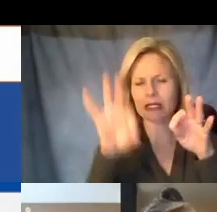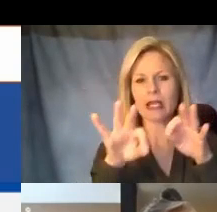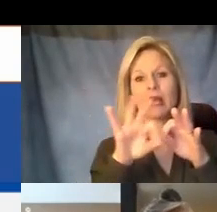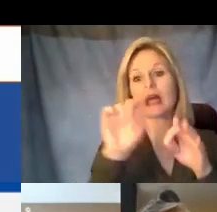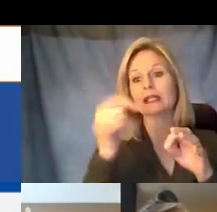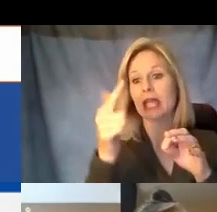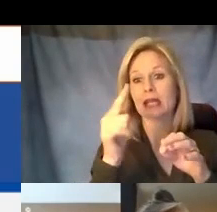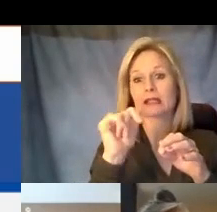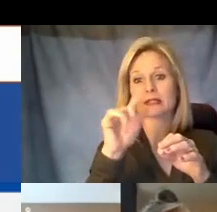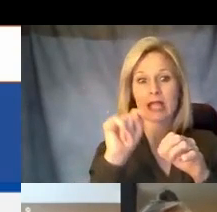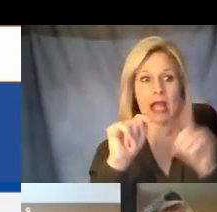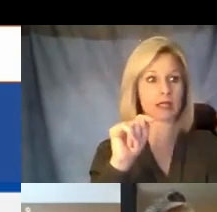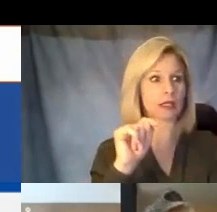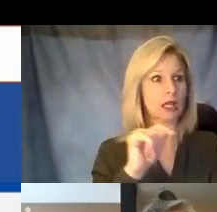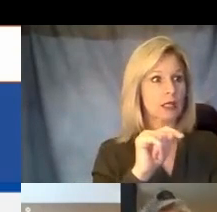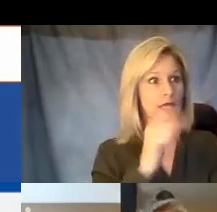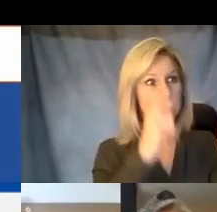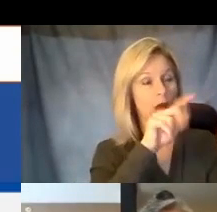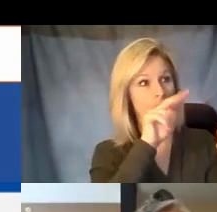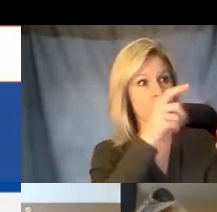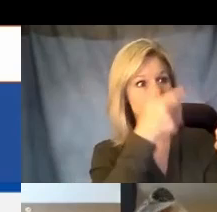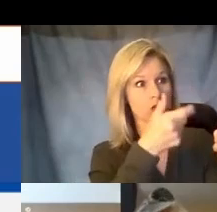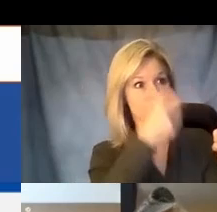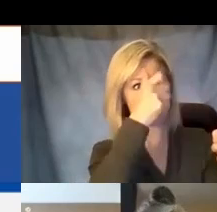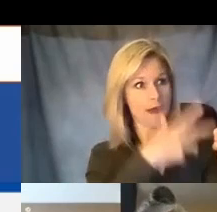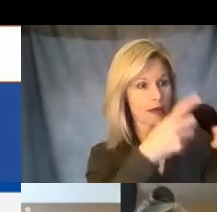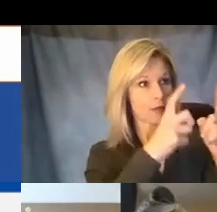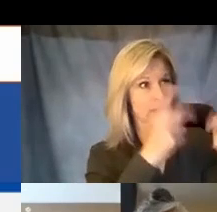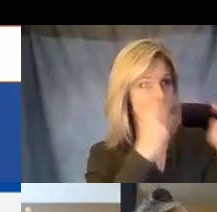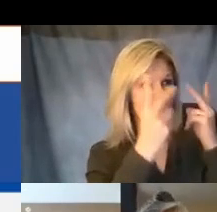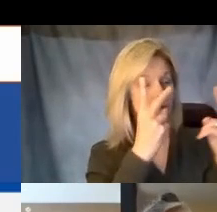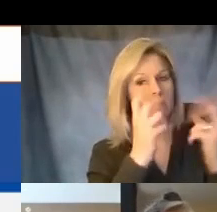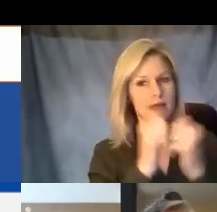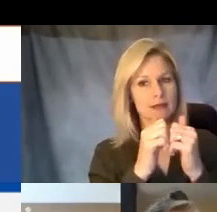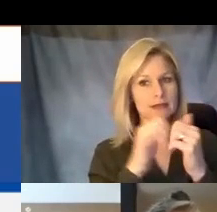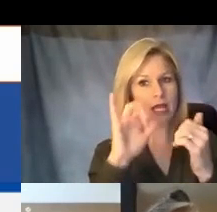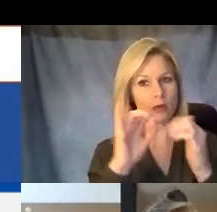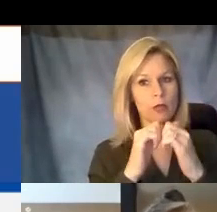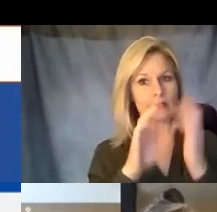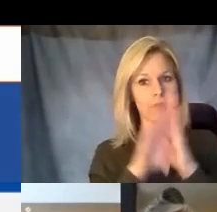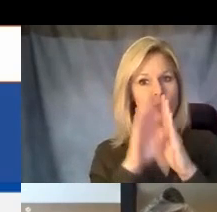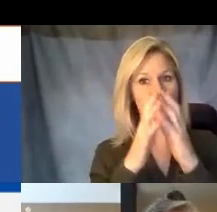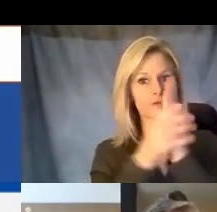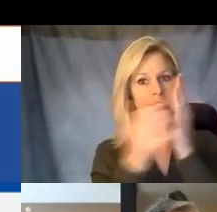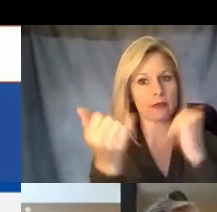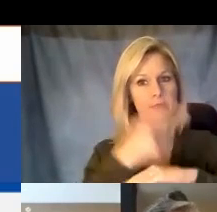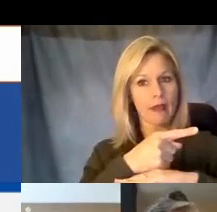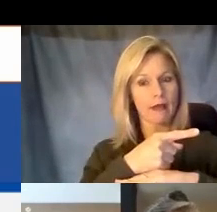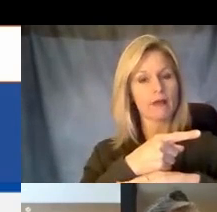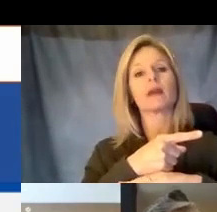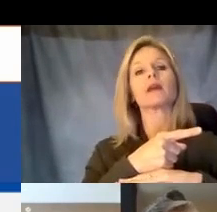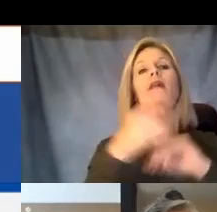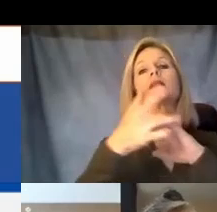back to, and the guy gives me the visual. It's how we learn a lot of skills these days. Now, technology